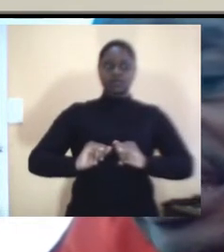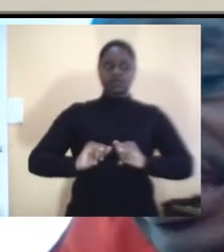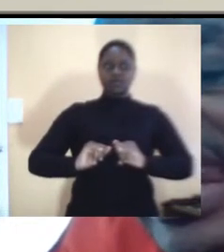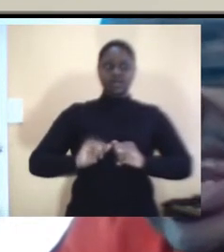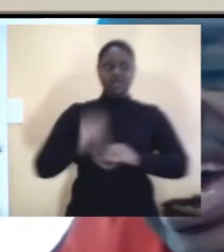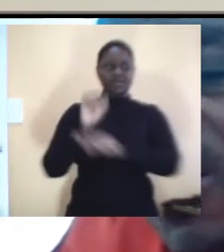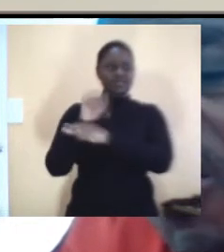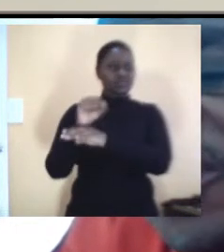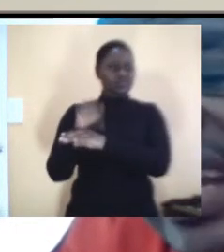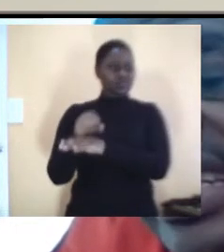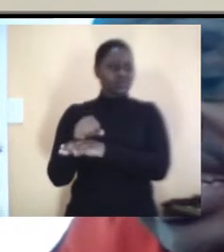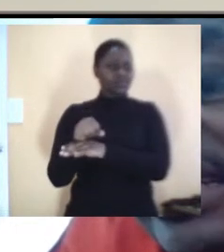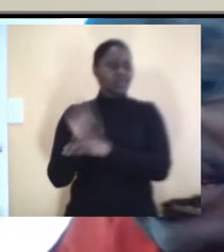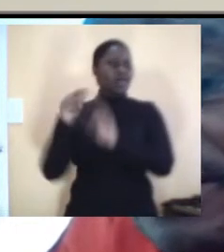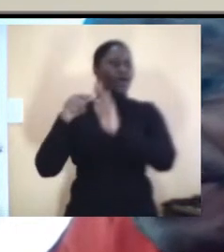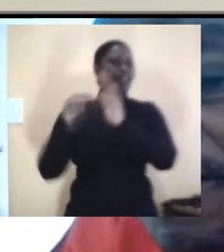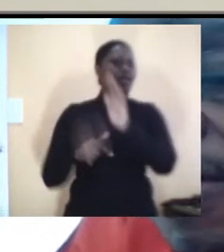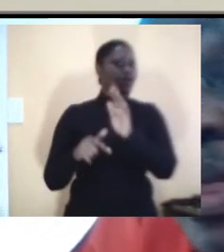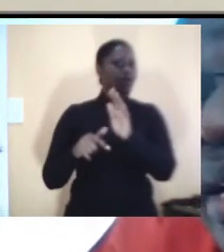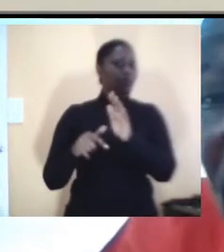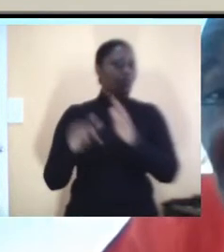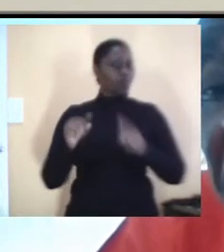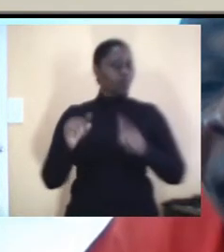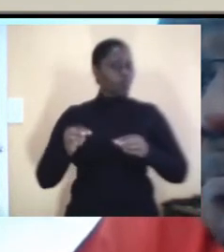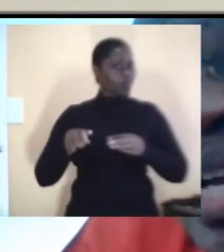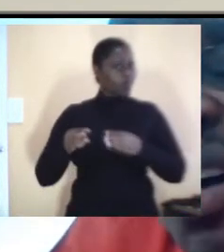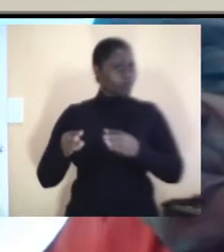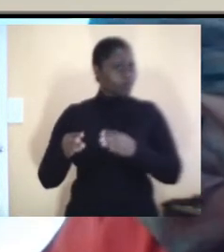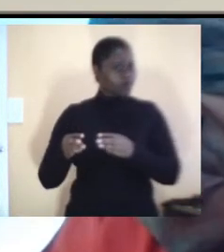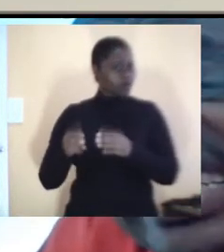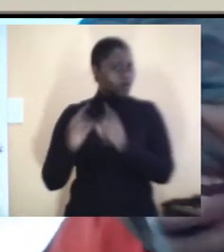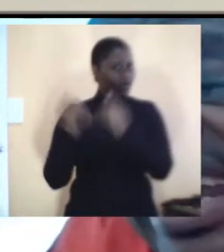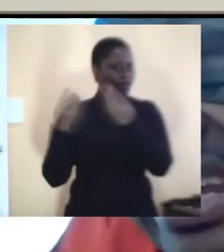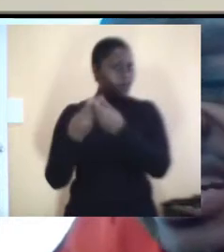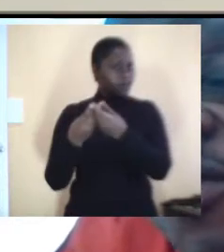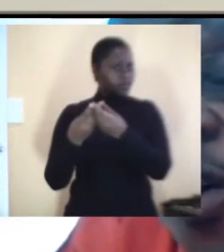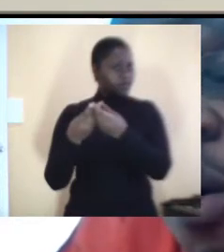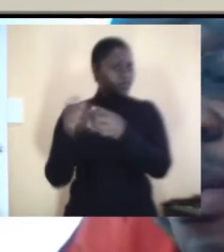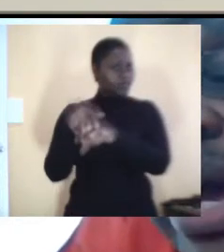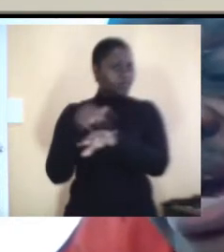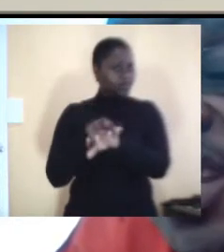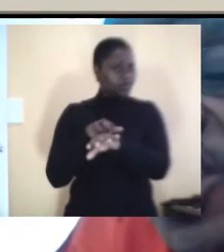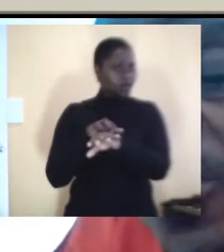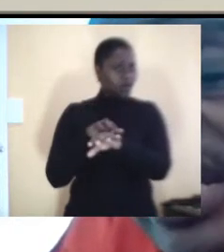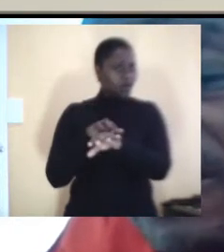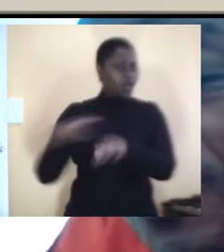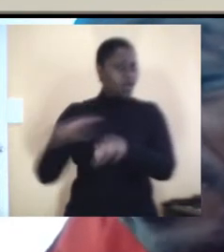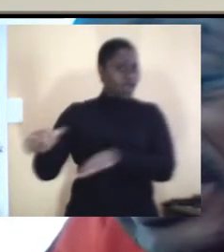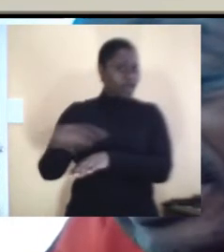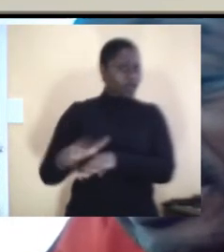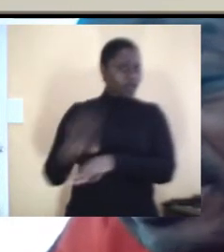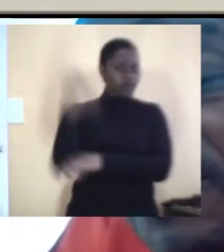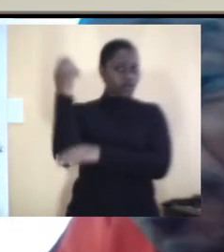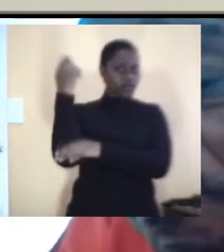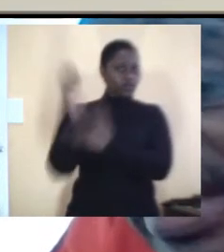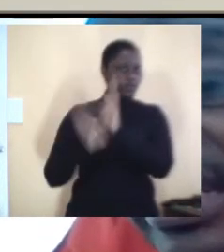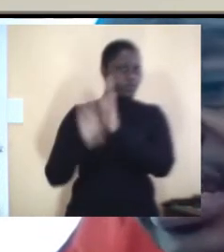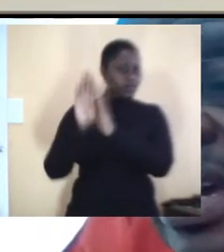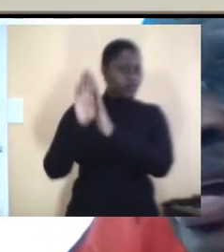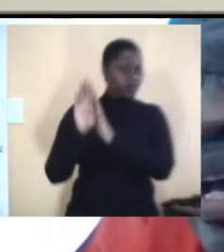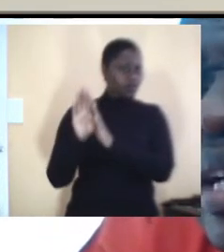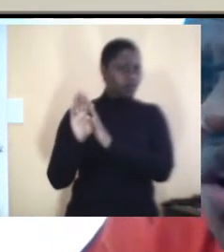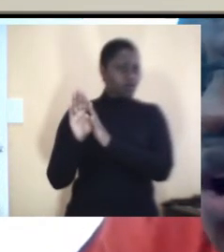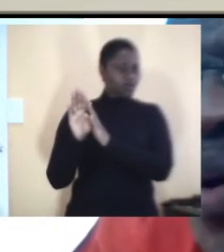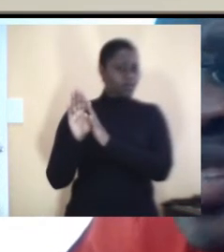ignorance and lack of direction. The Department of Agriculture, Land Reform and Rural